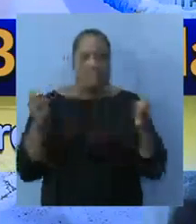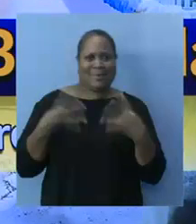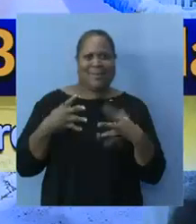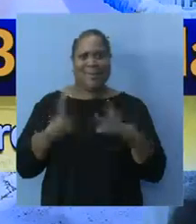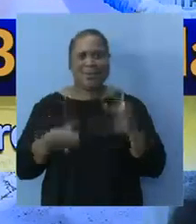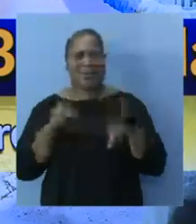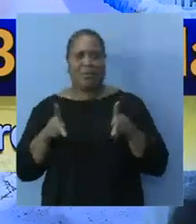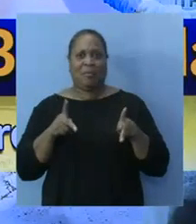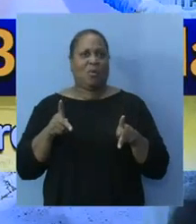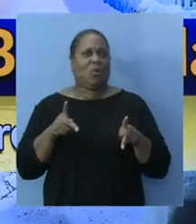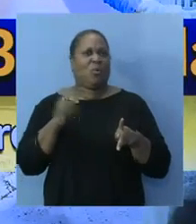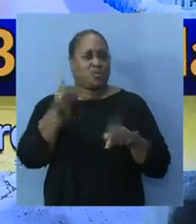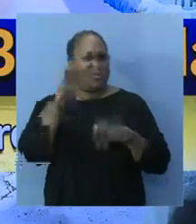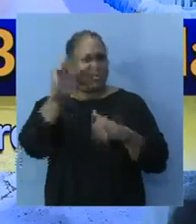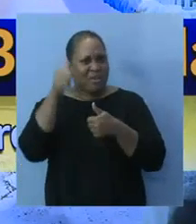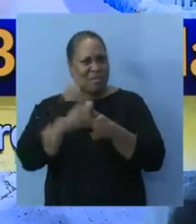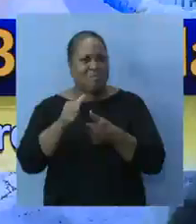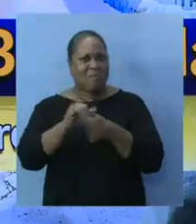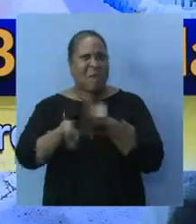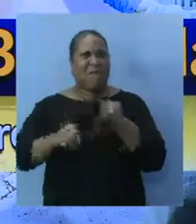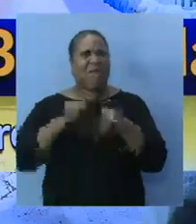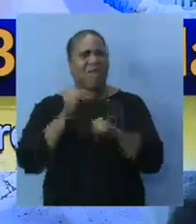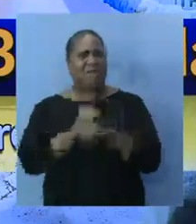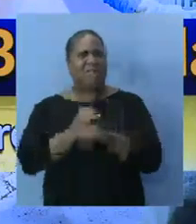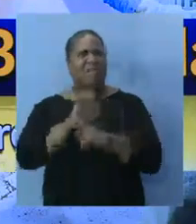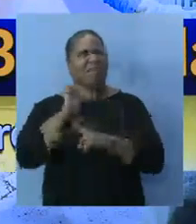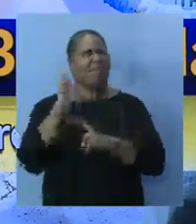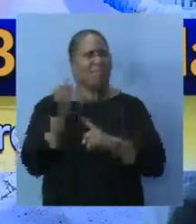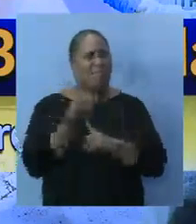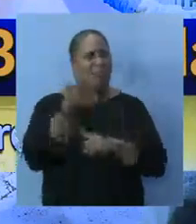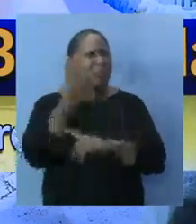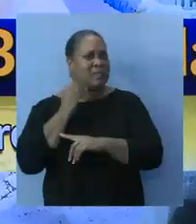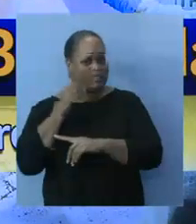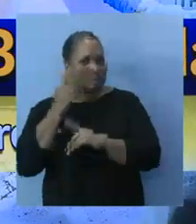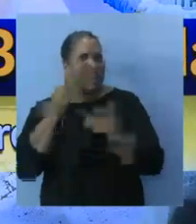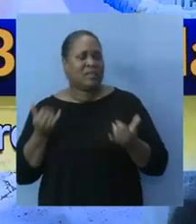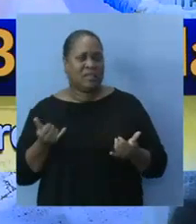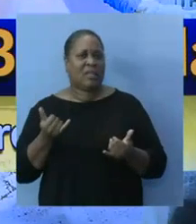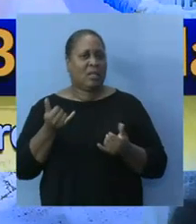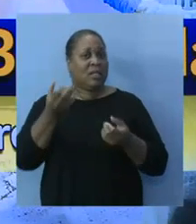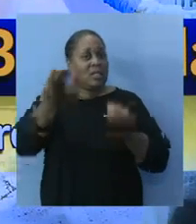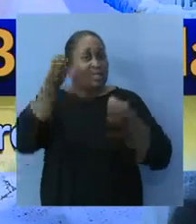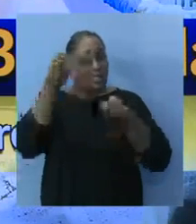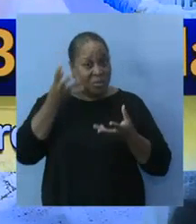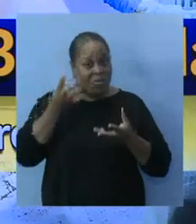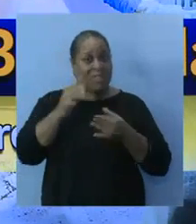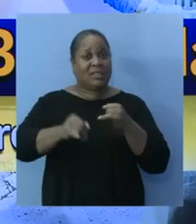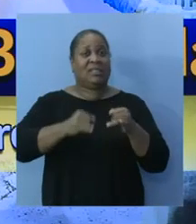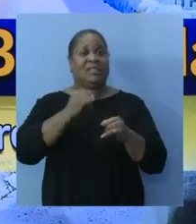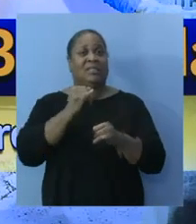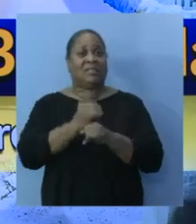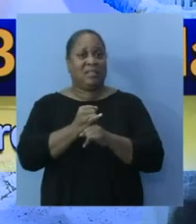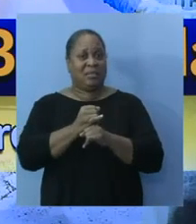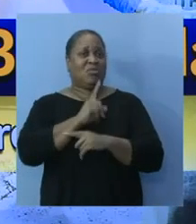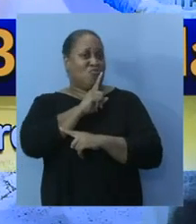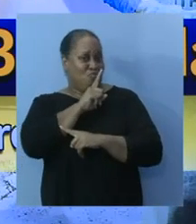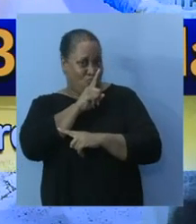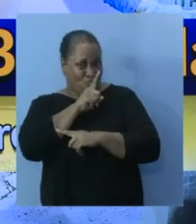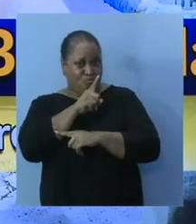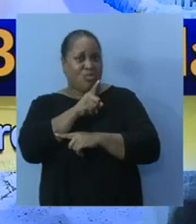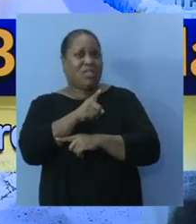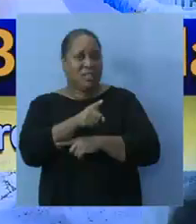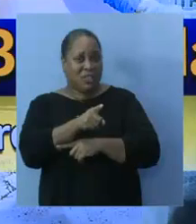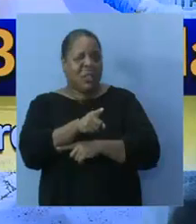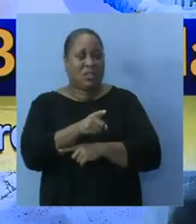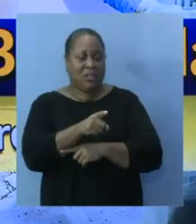to remember the international political environment in which we are actually in. Disinformation on an international scale is real. And there